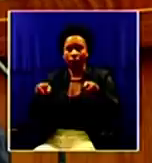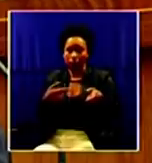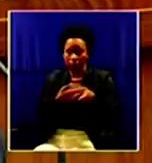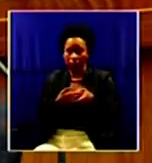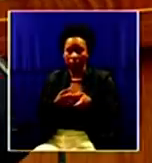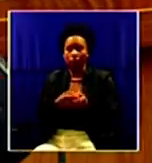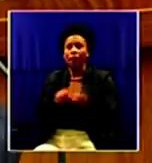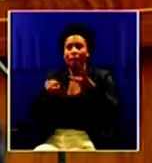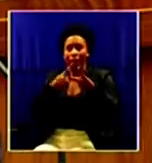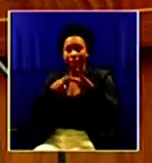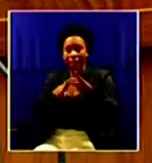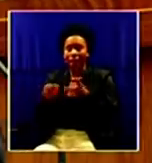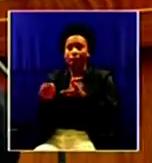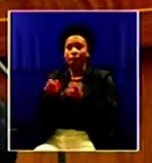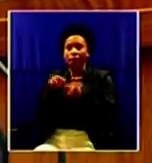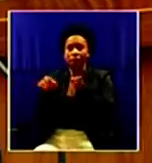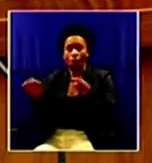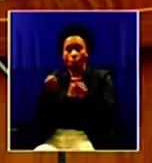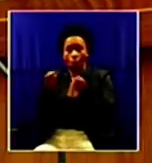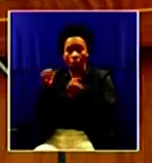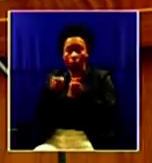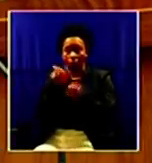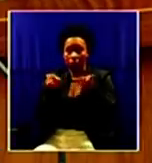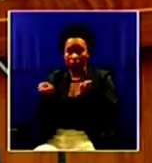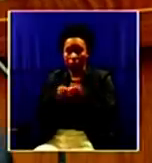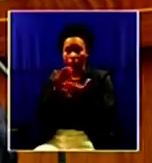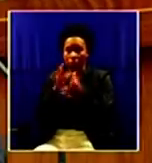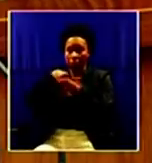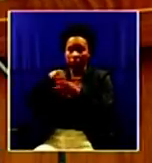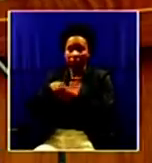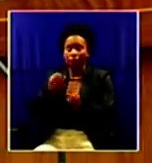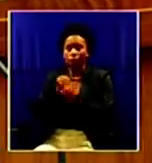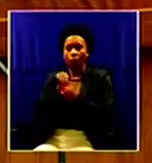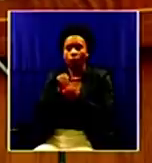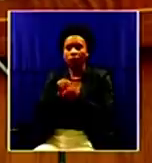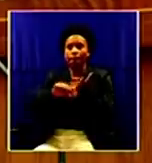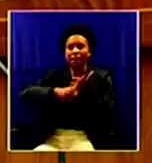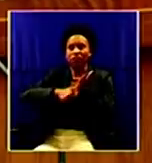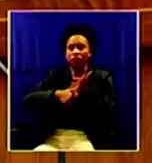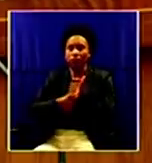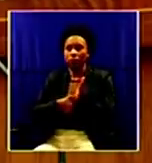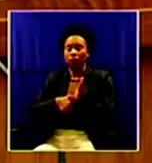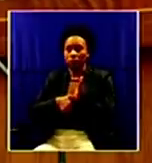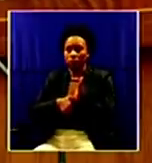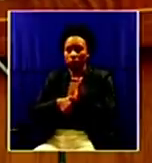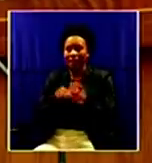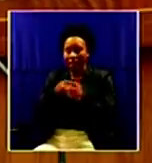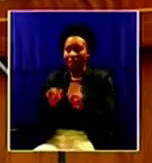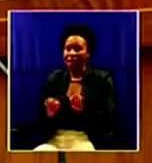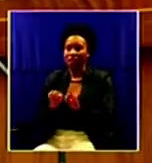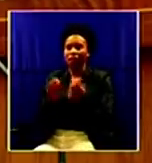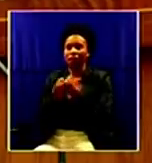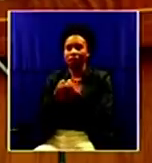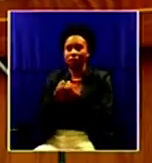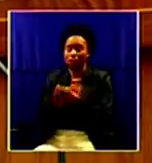workers currently excluded from pension coverage as an urgent intervention towards a comprehensive social